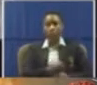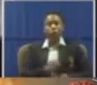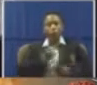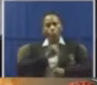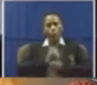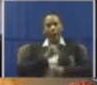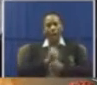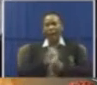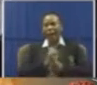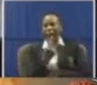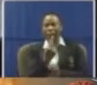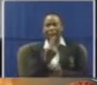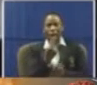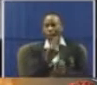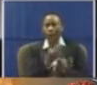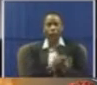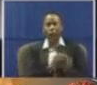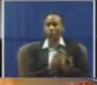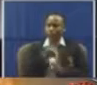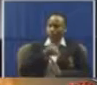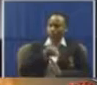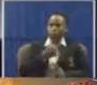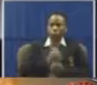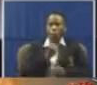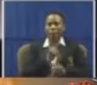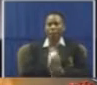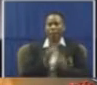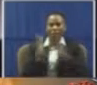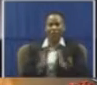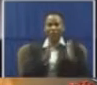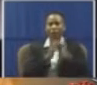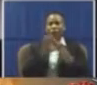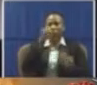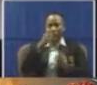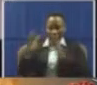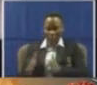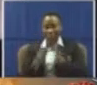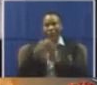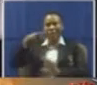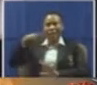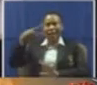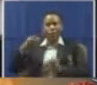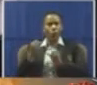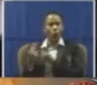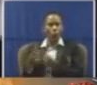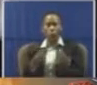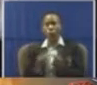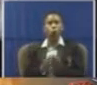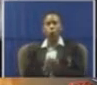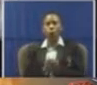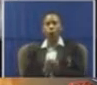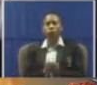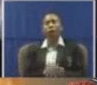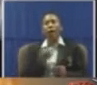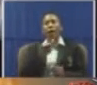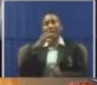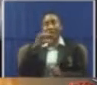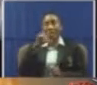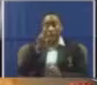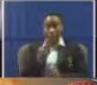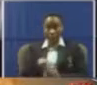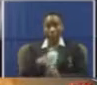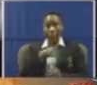are aiming to eradicate it totally. The ACDP would particularly welcome clause 2A that removes